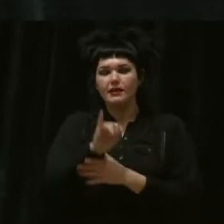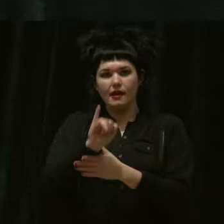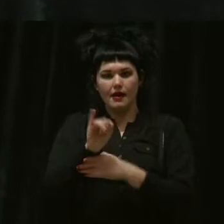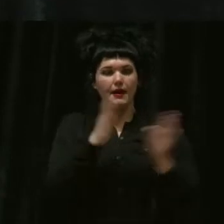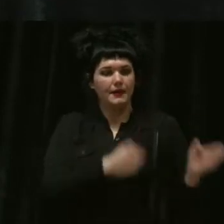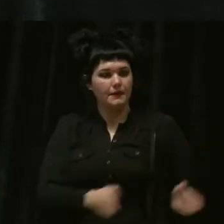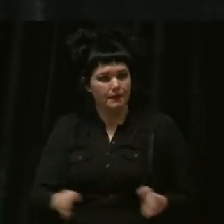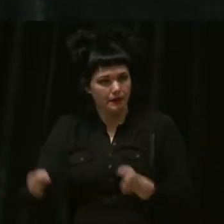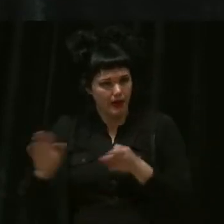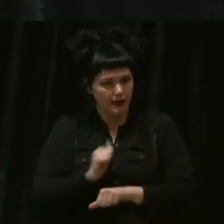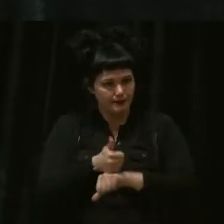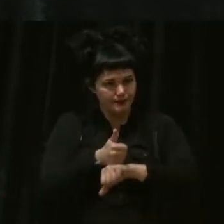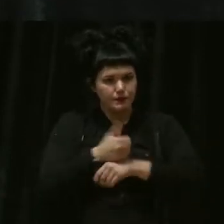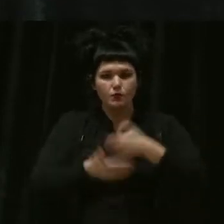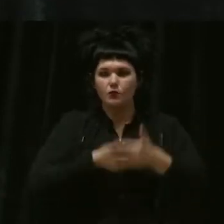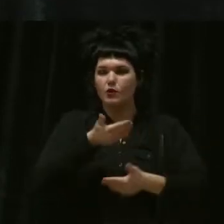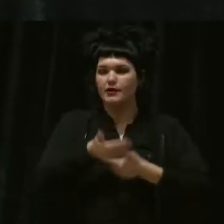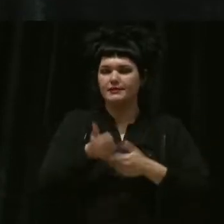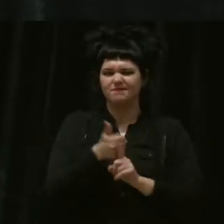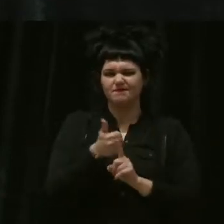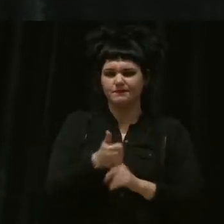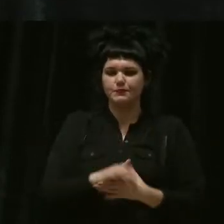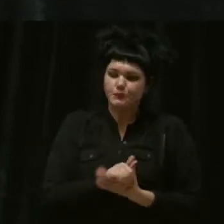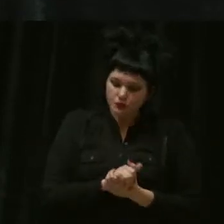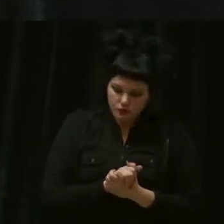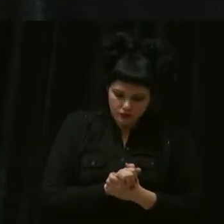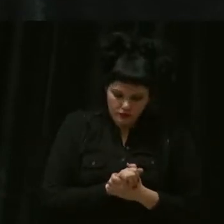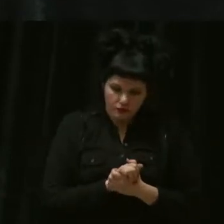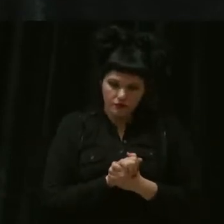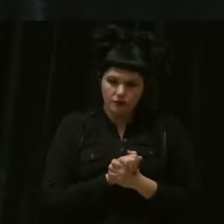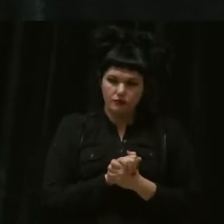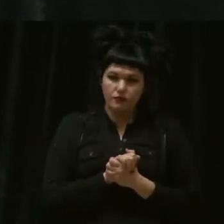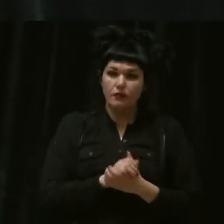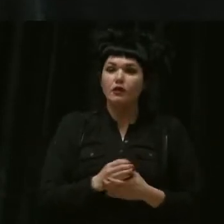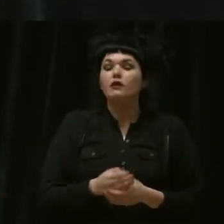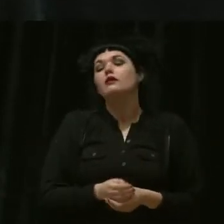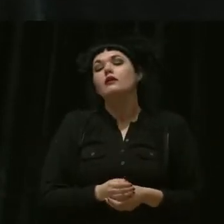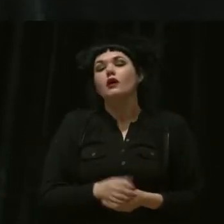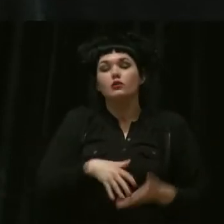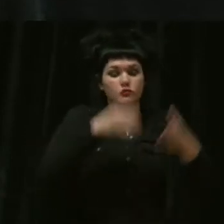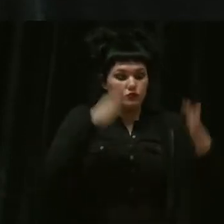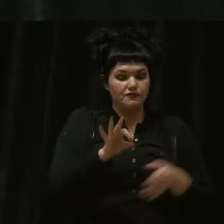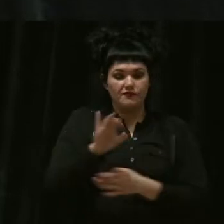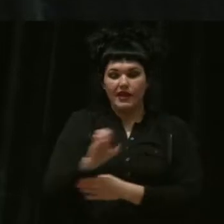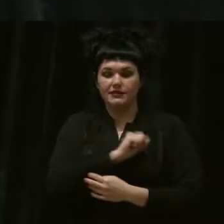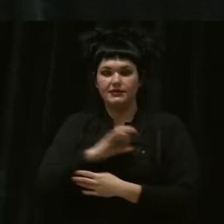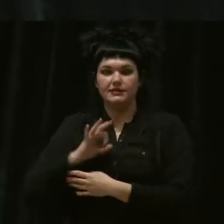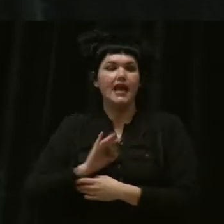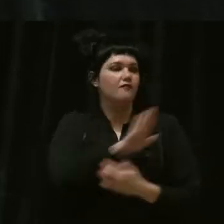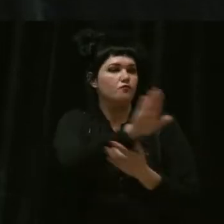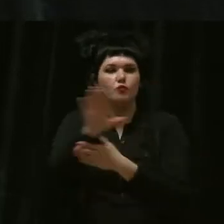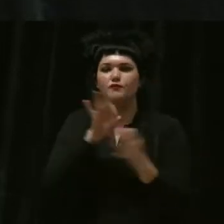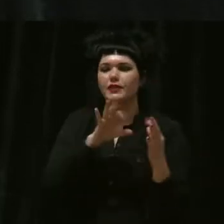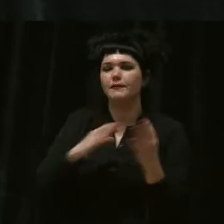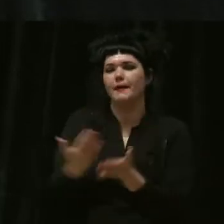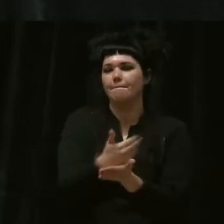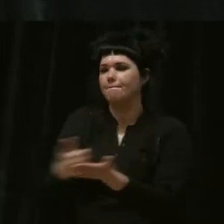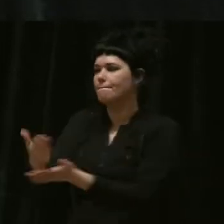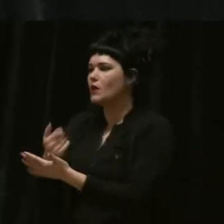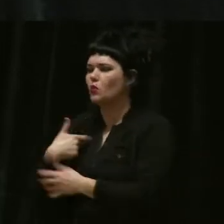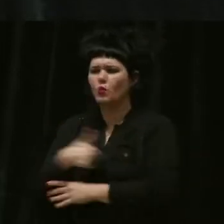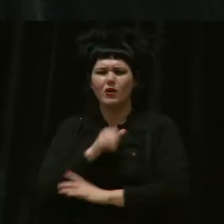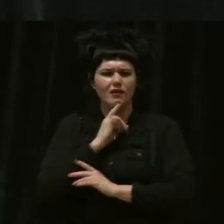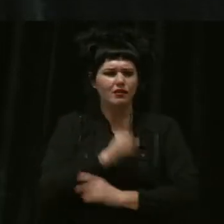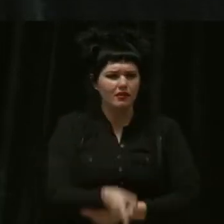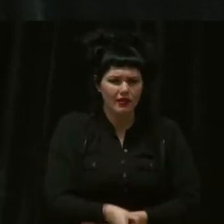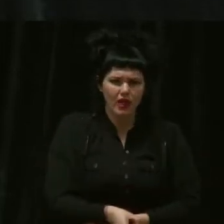plan implementation process itself. From this feedback from students, faculty, and staff, we literally got